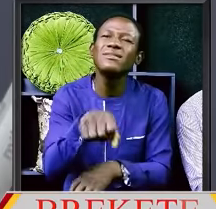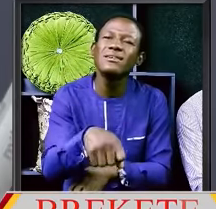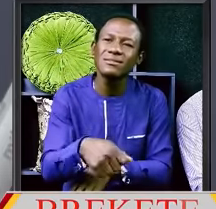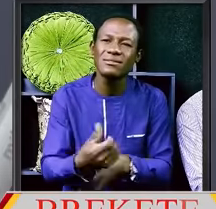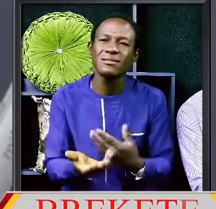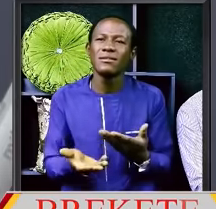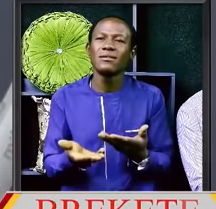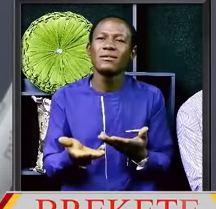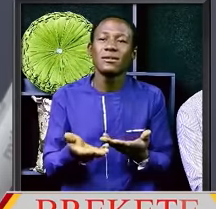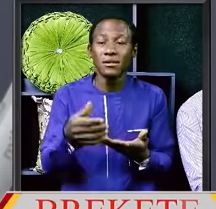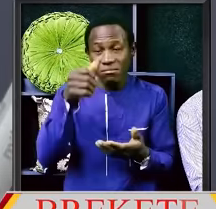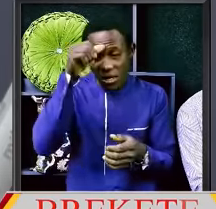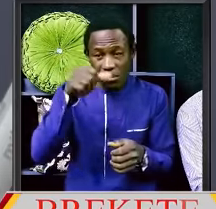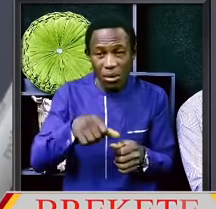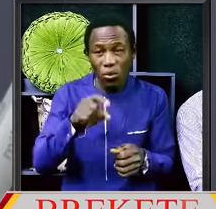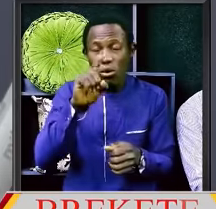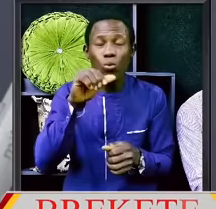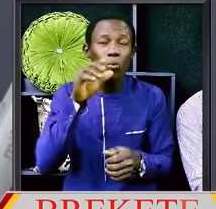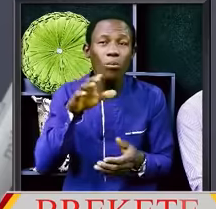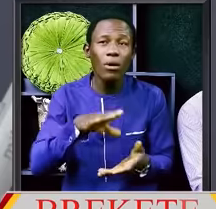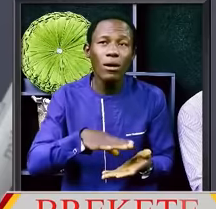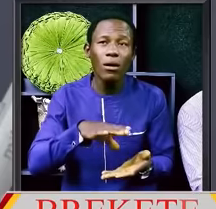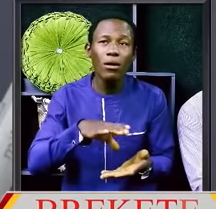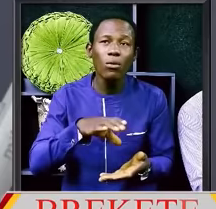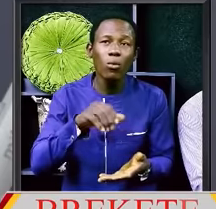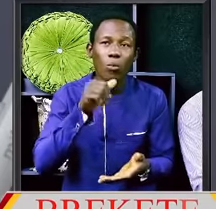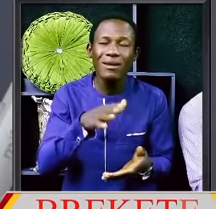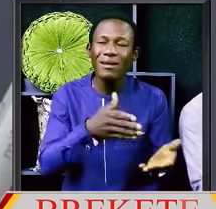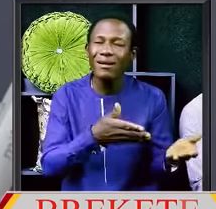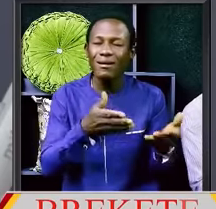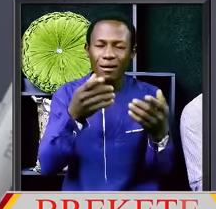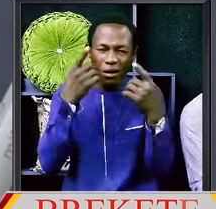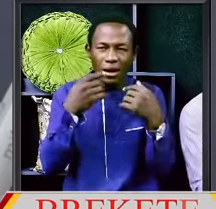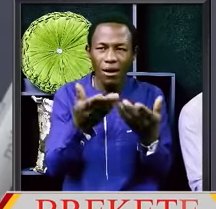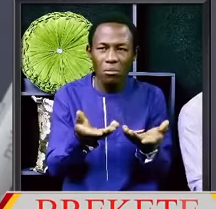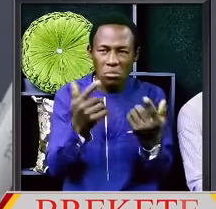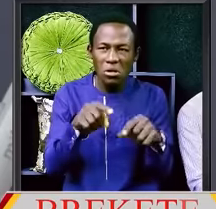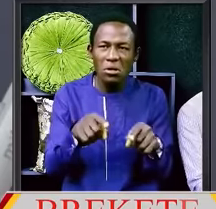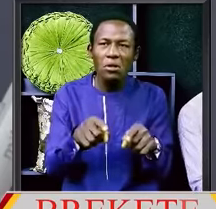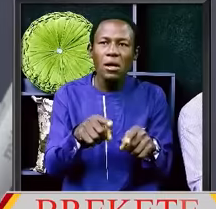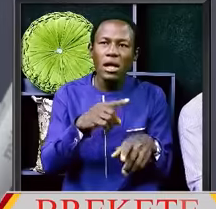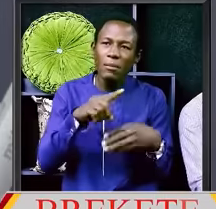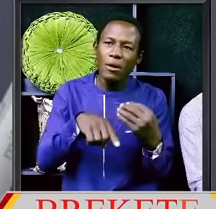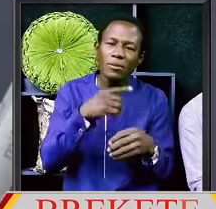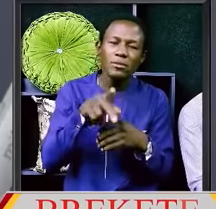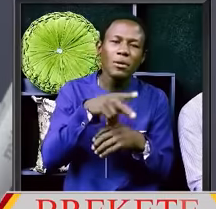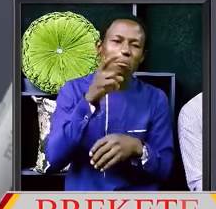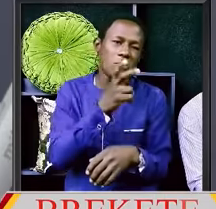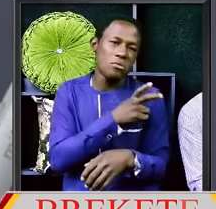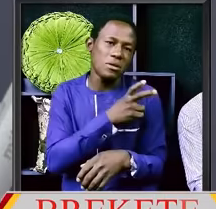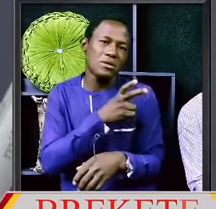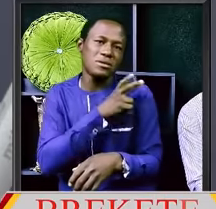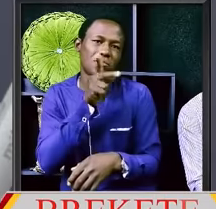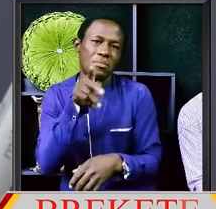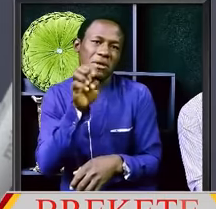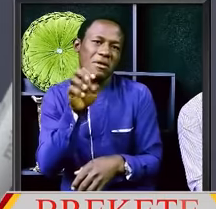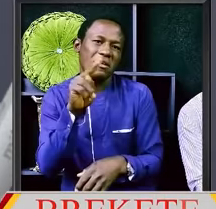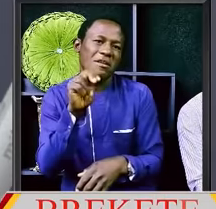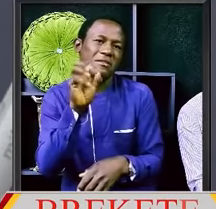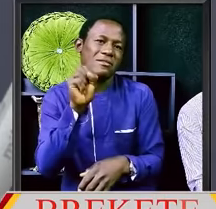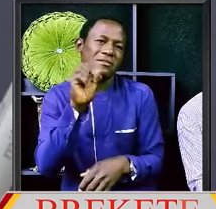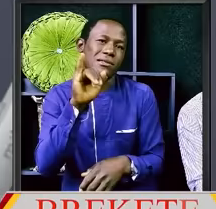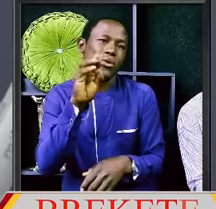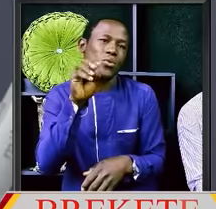way carry cry come here about police pension. The husband die. 13 years